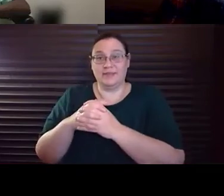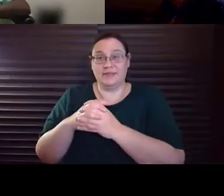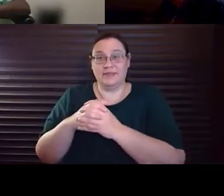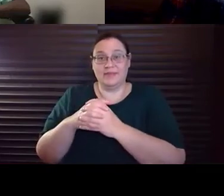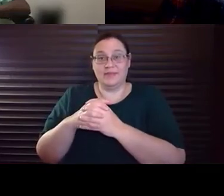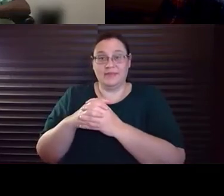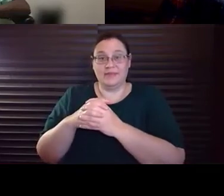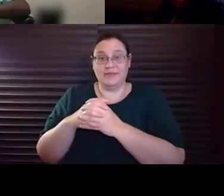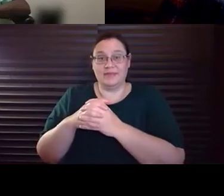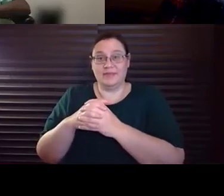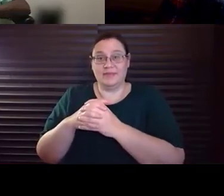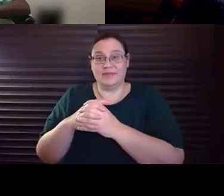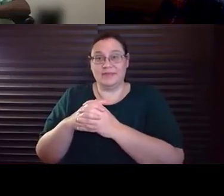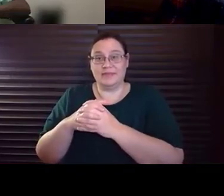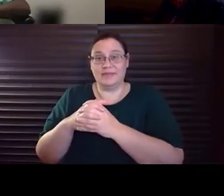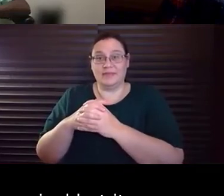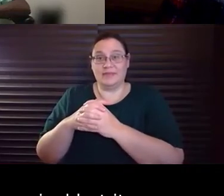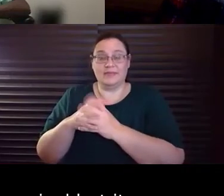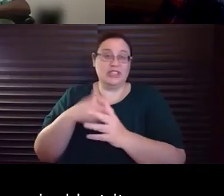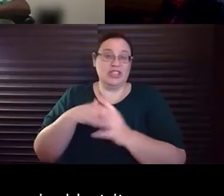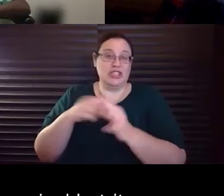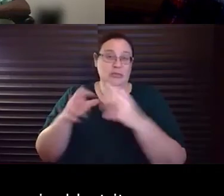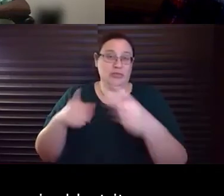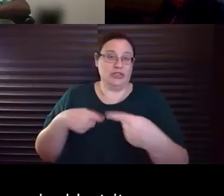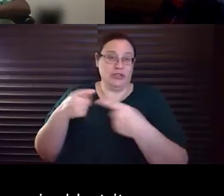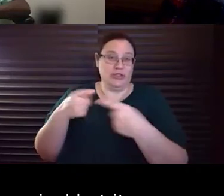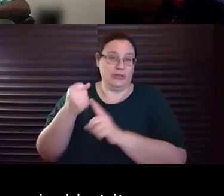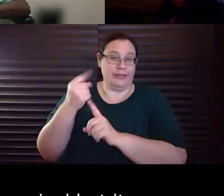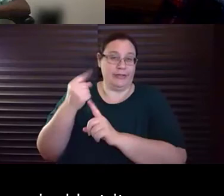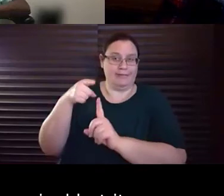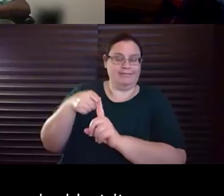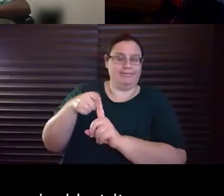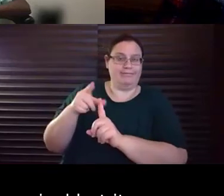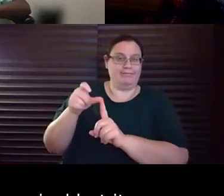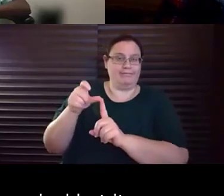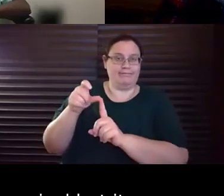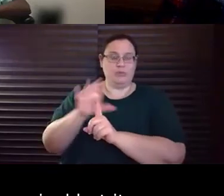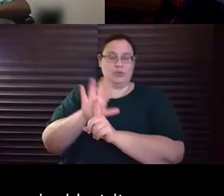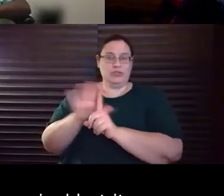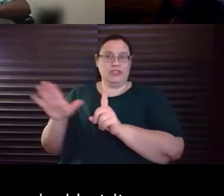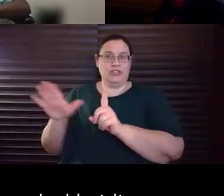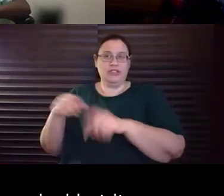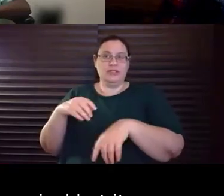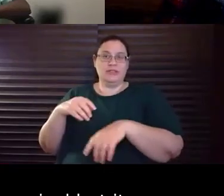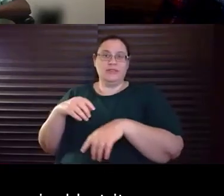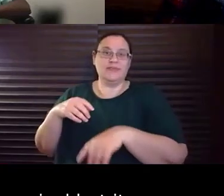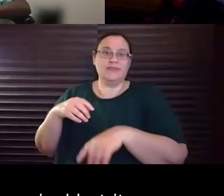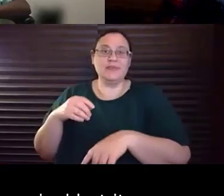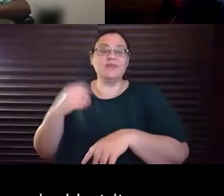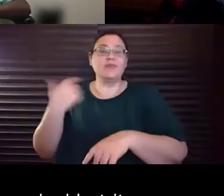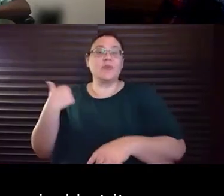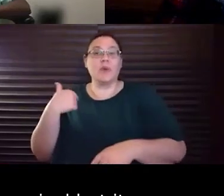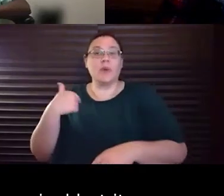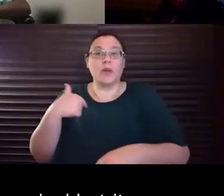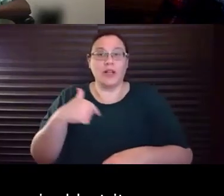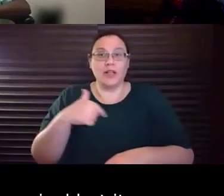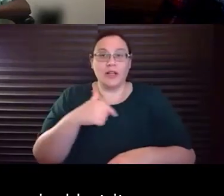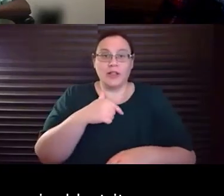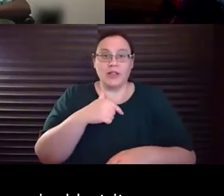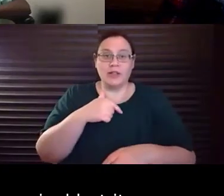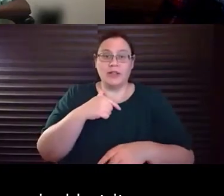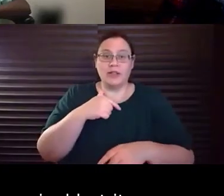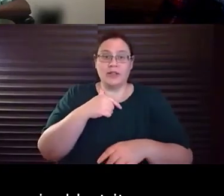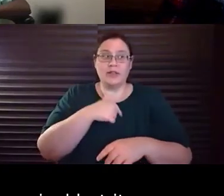swearing. So it's like all genres. But we call it a musical